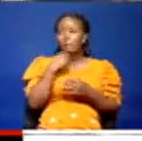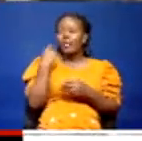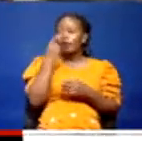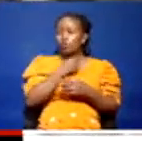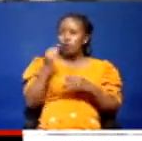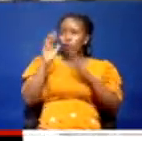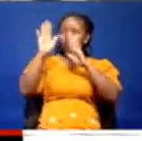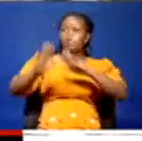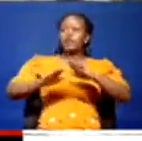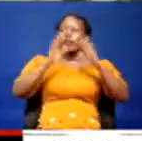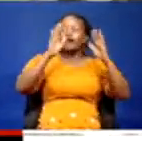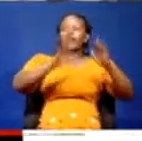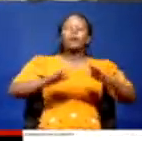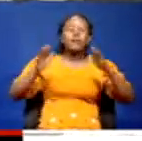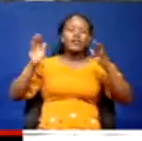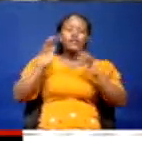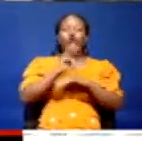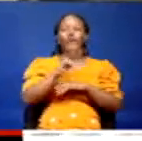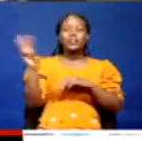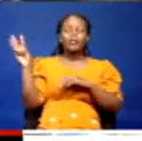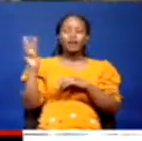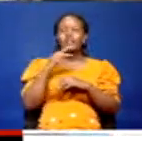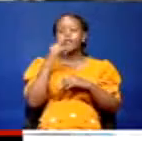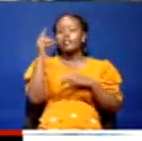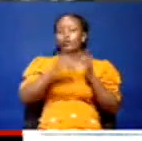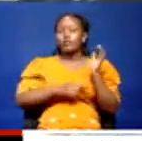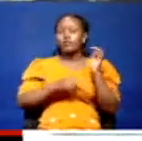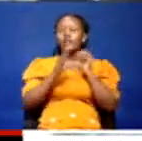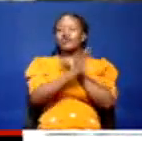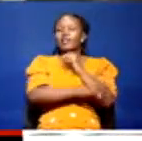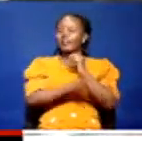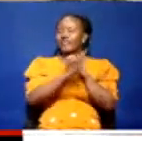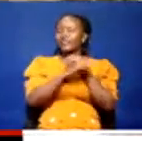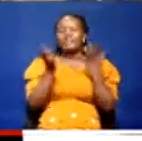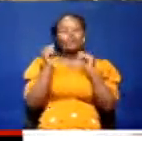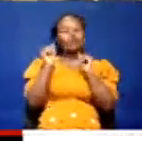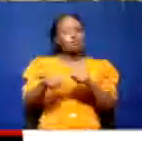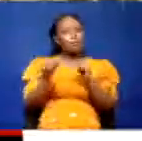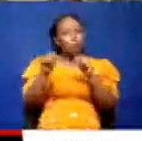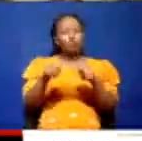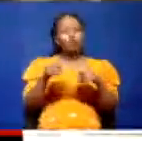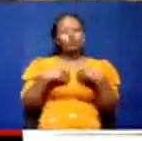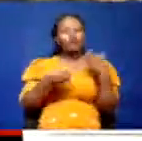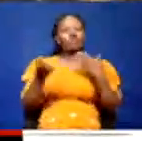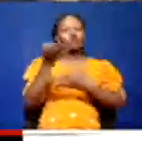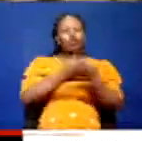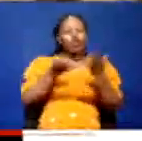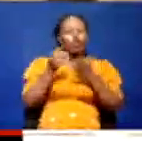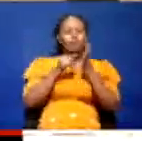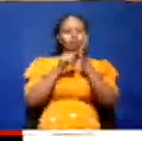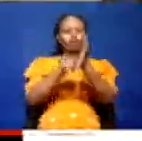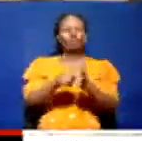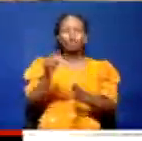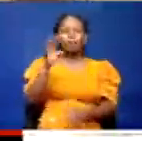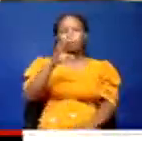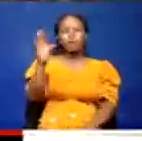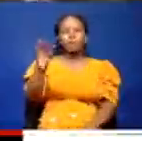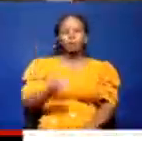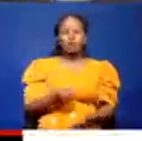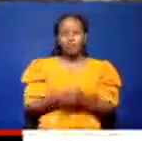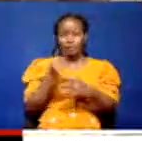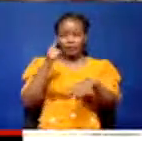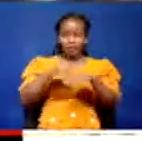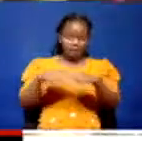Kenya, maintains that the country has what it takes to be the economic powerhouse in Africa. Speaking in Kakamega, the Roots